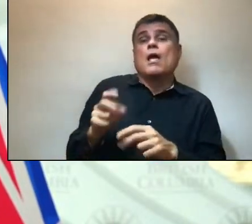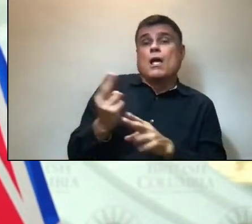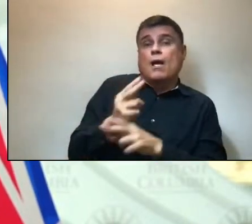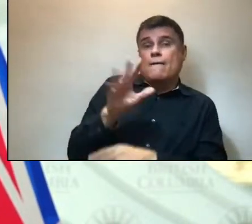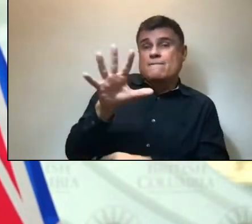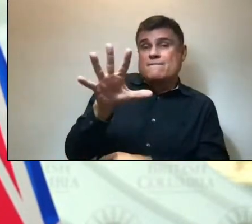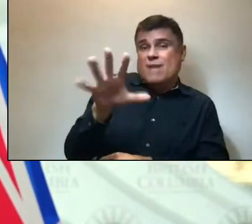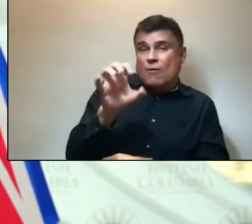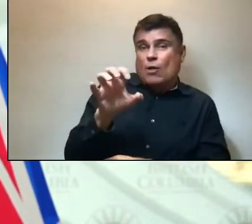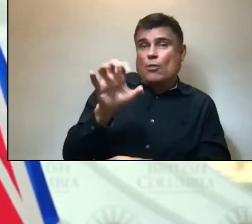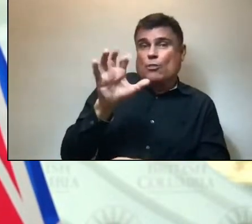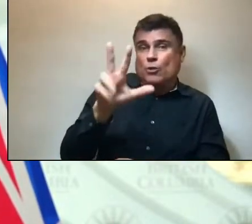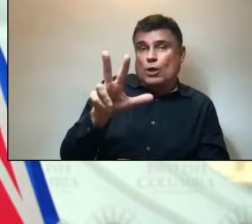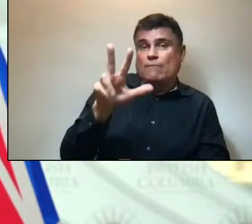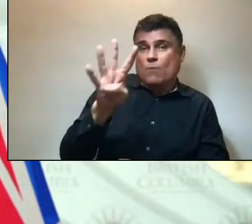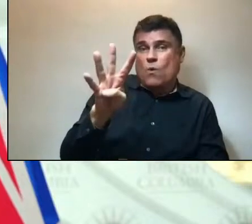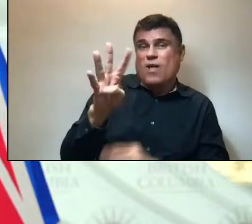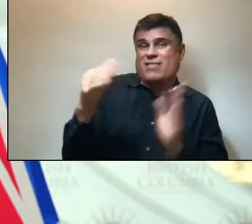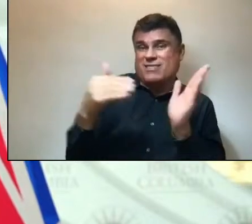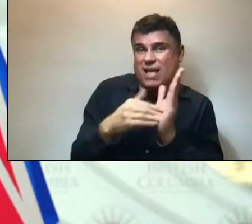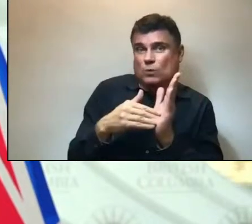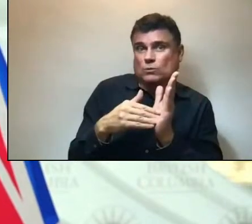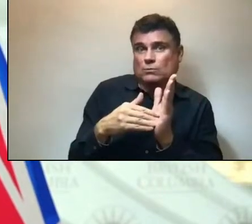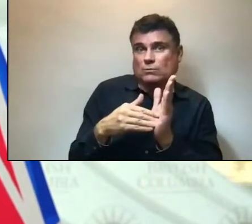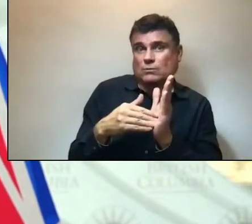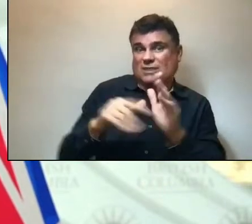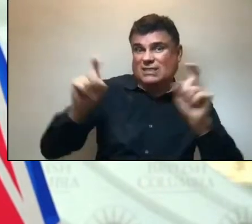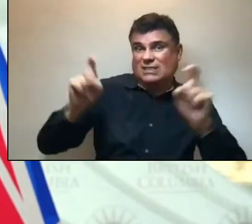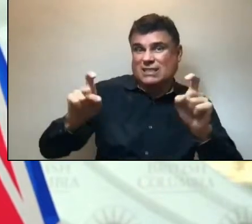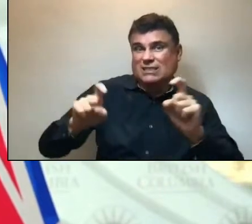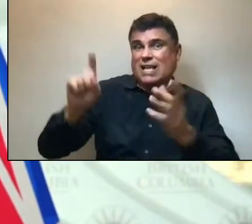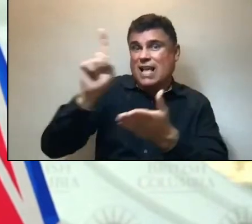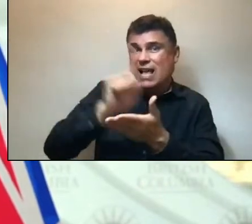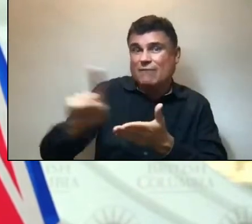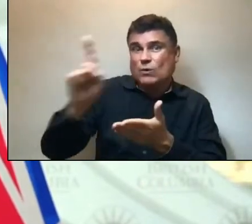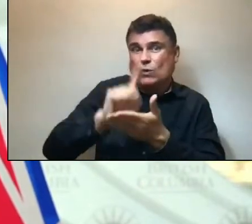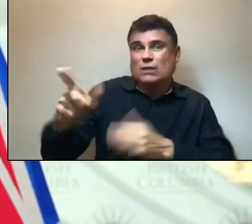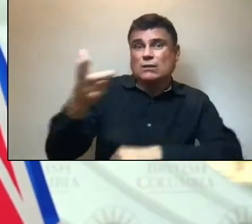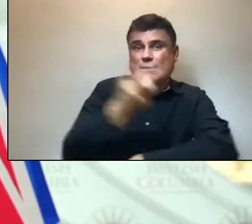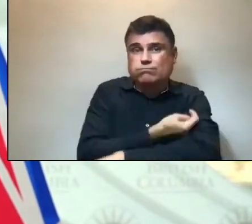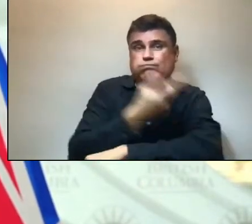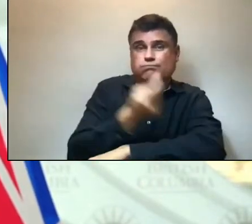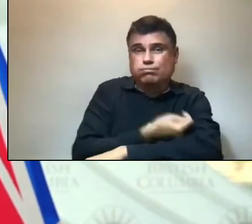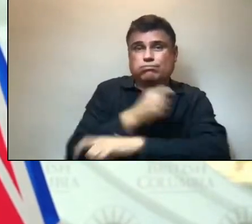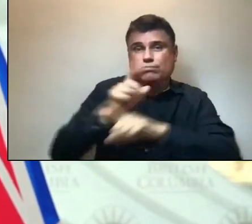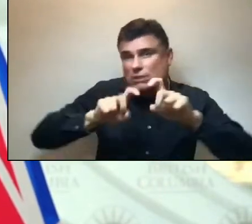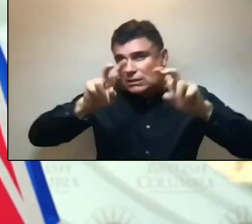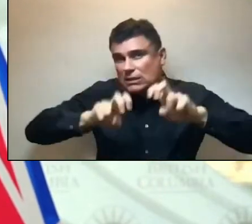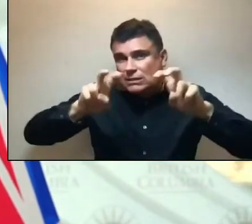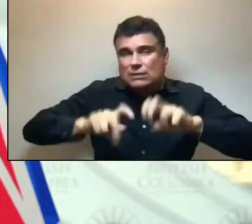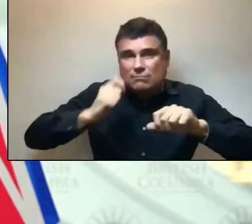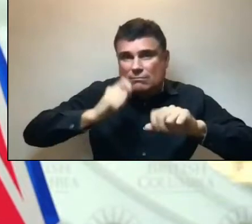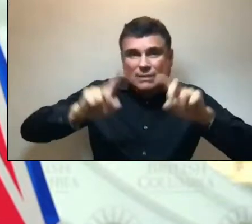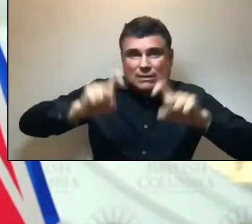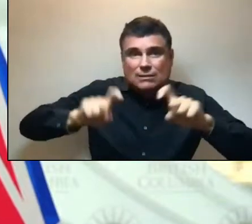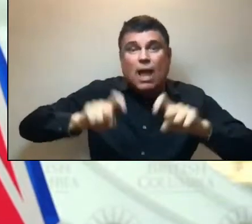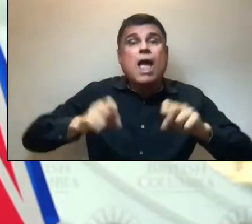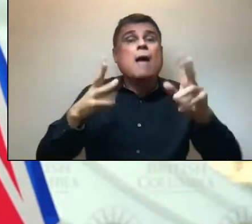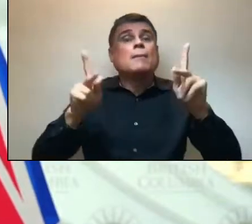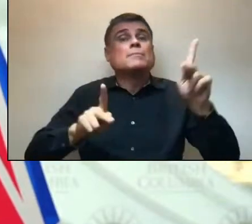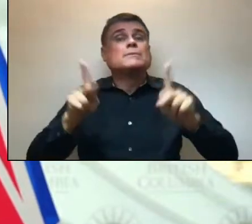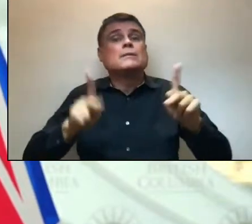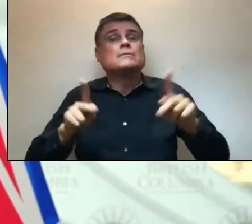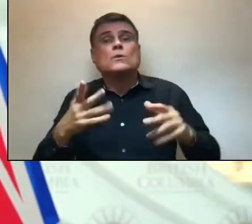534,333. We'll continue to expand the use of rapid tests where appropriate, particularly in rural, remote areas and Indigenous communities and in